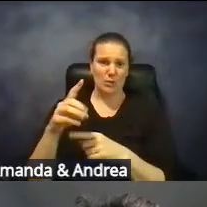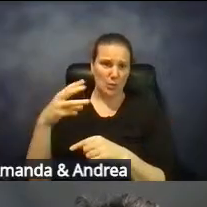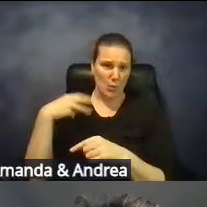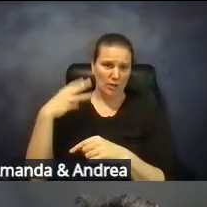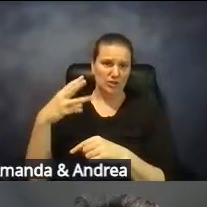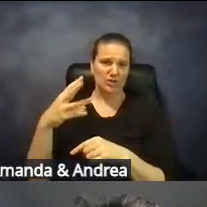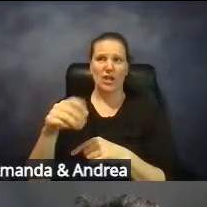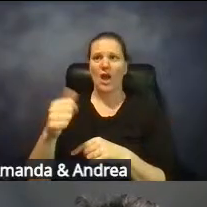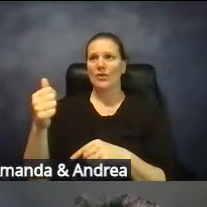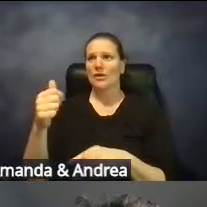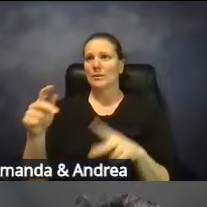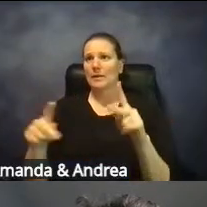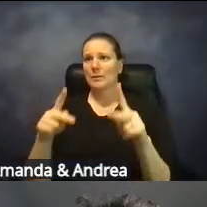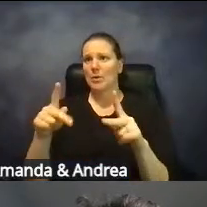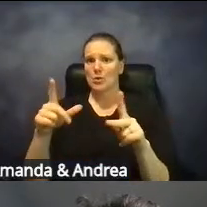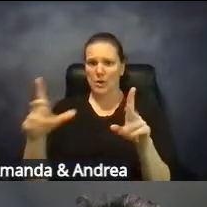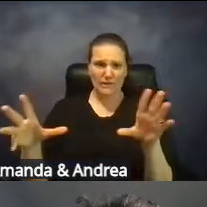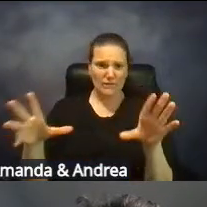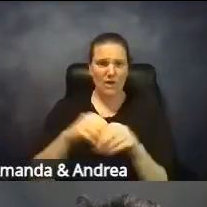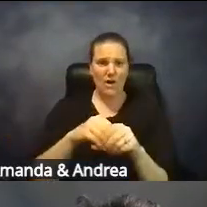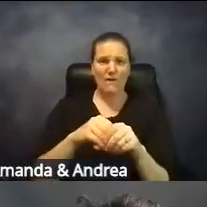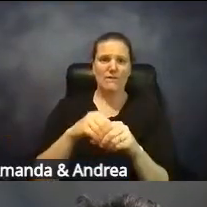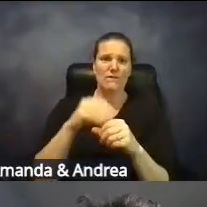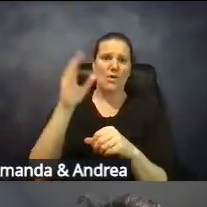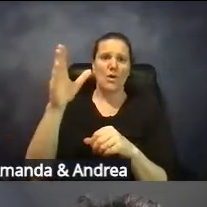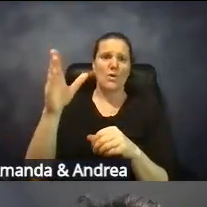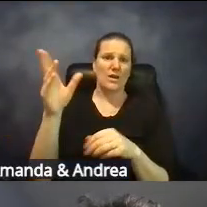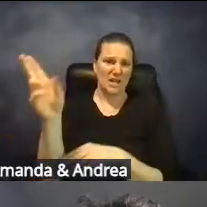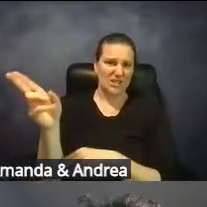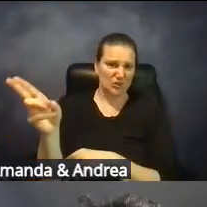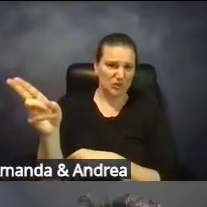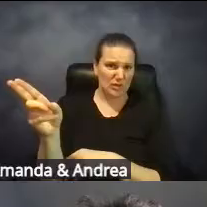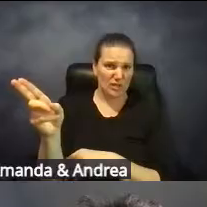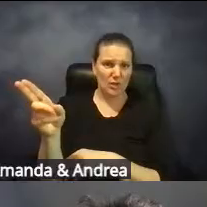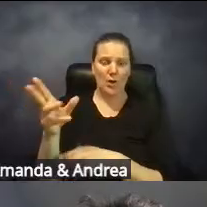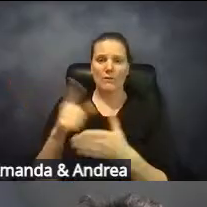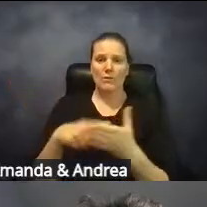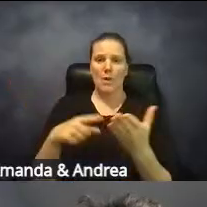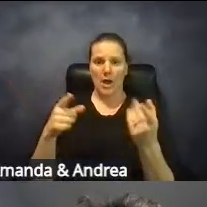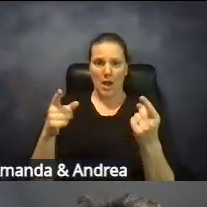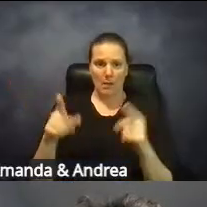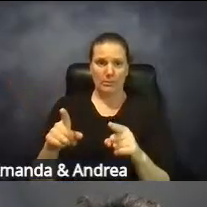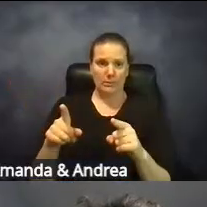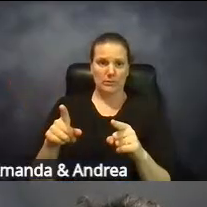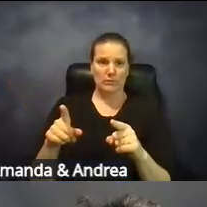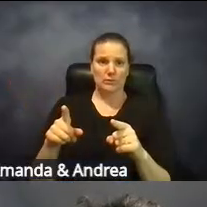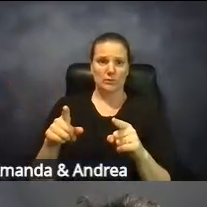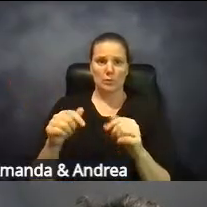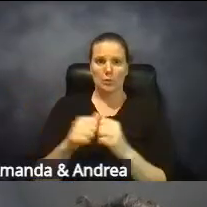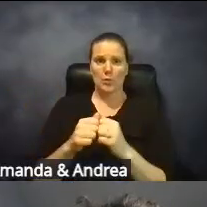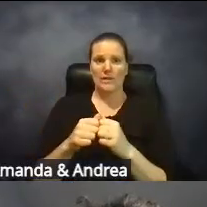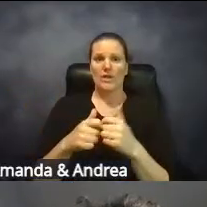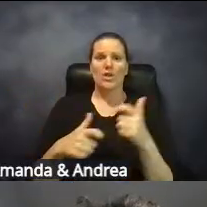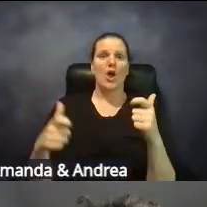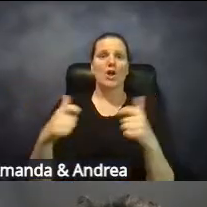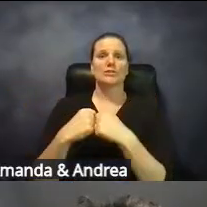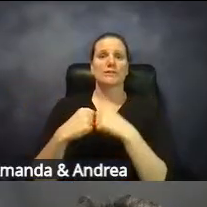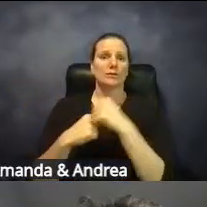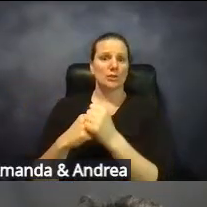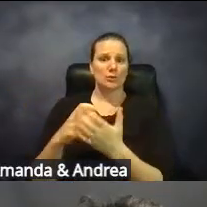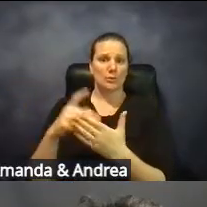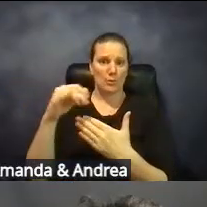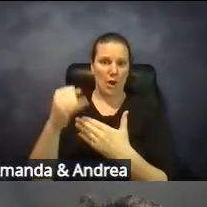others who brought forward the history of what happens with large infrastructure